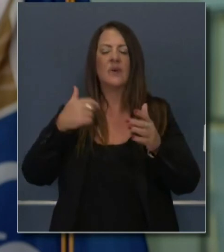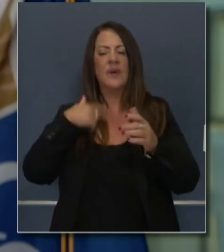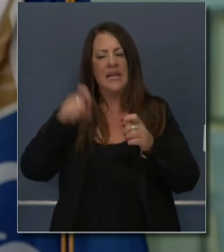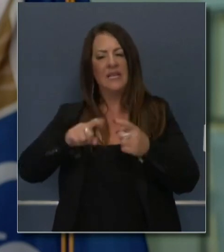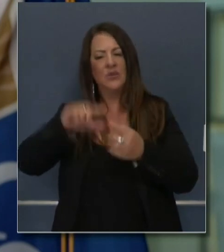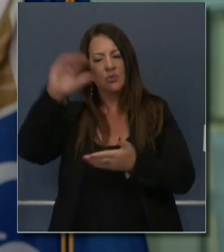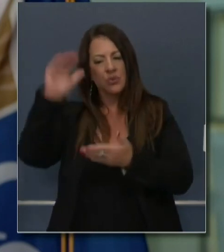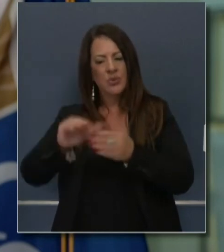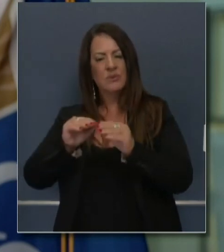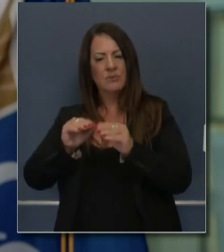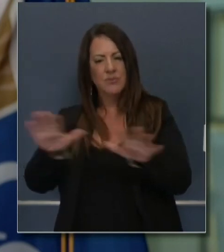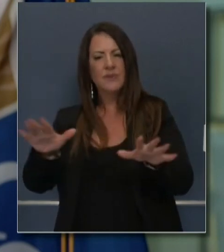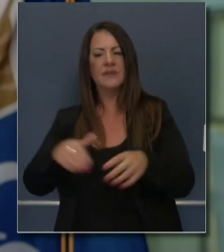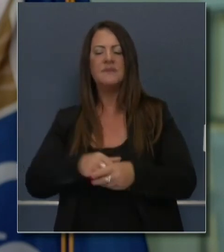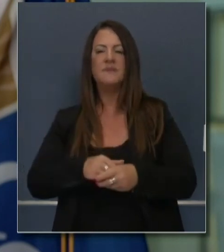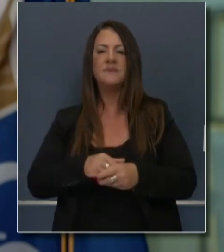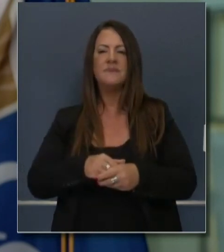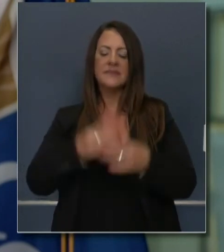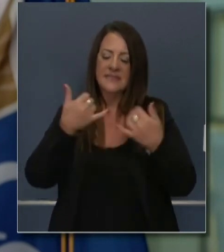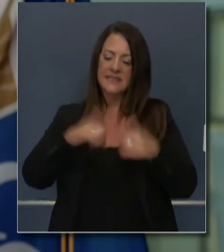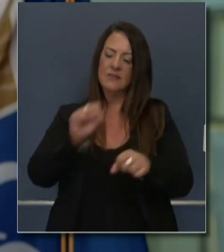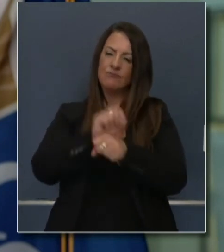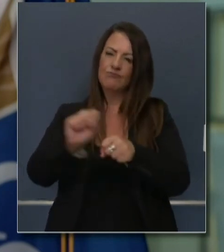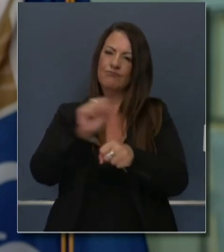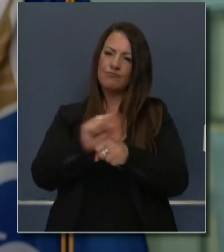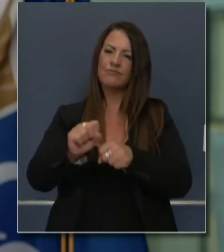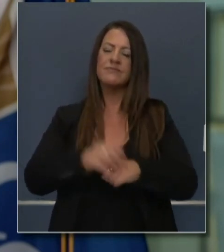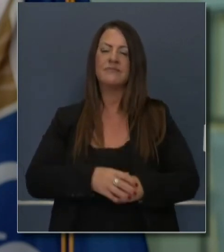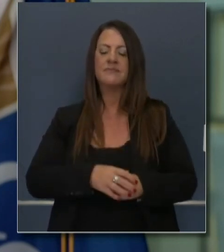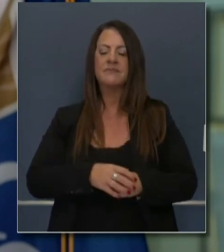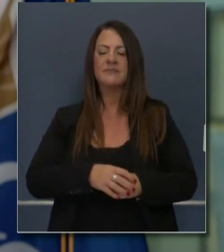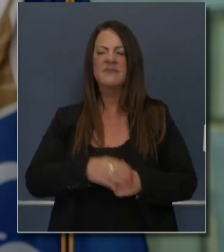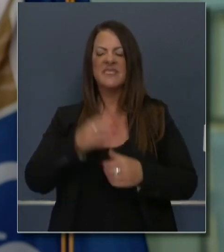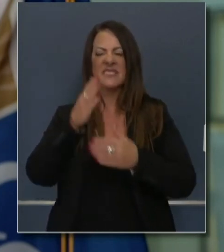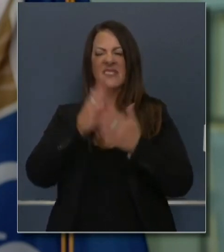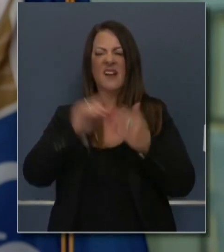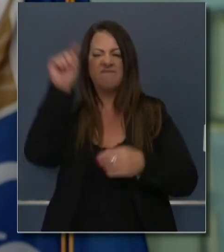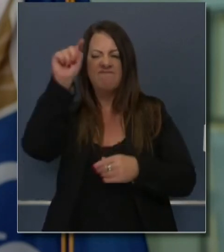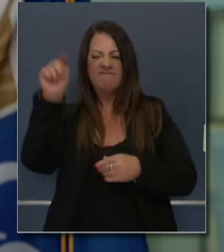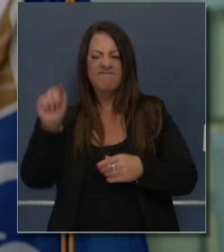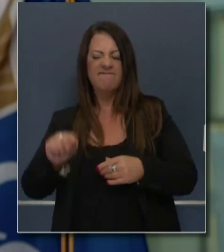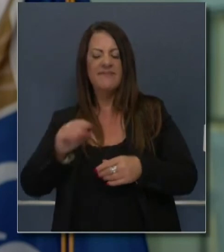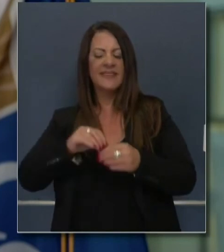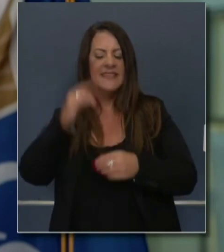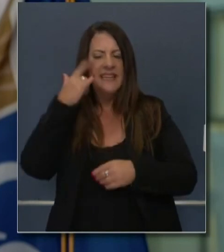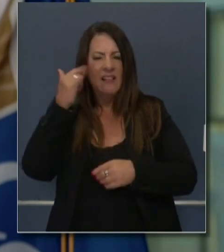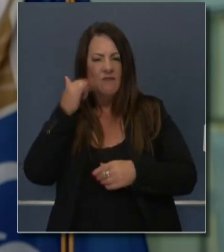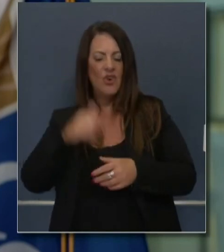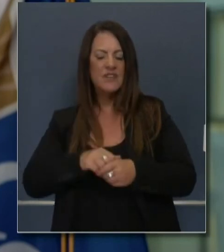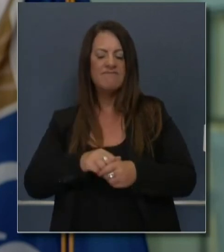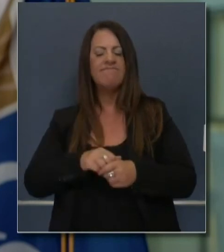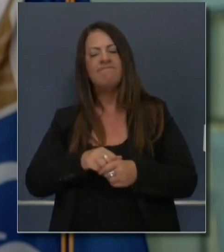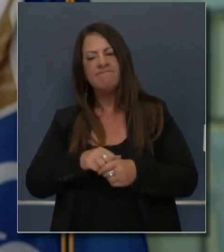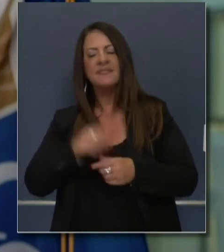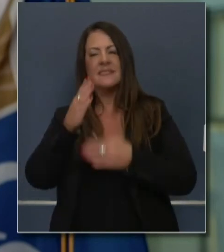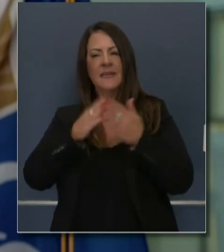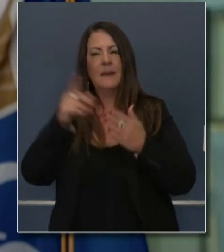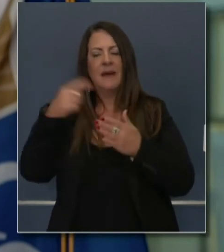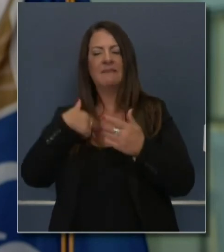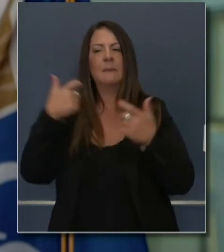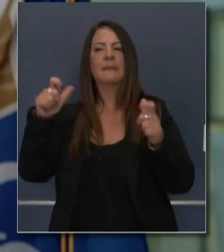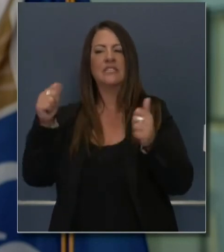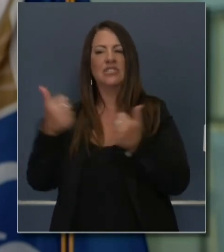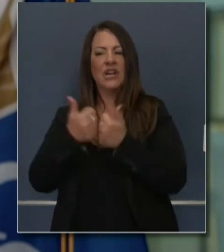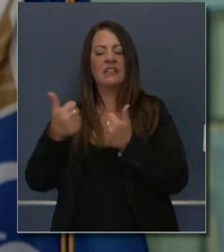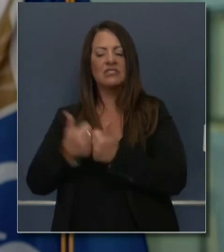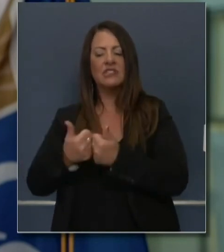down. We still have a lot of work to do in parts of the state, certain counties in the state that are struggling more